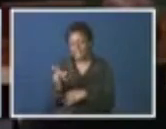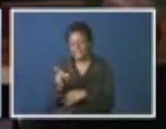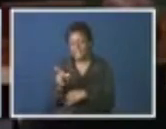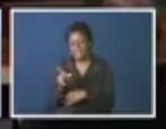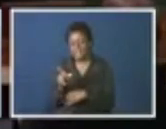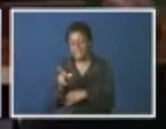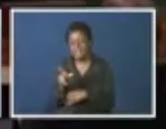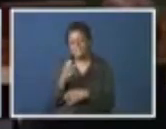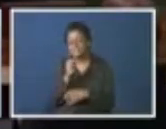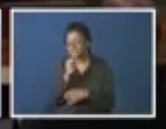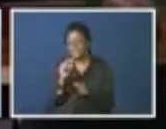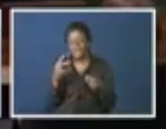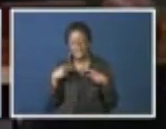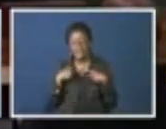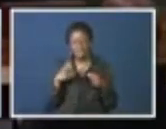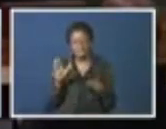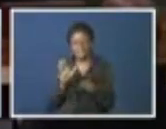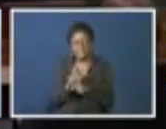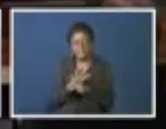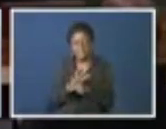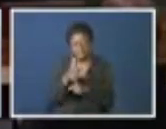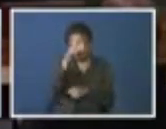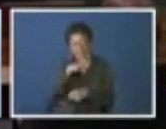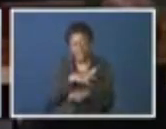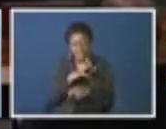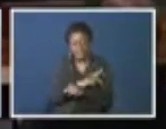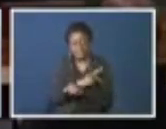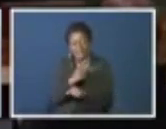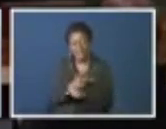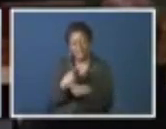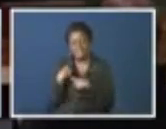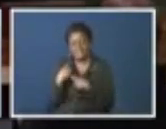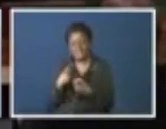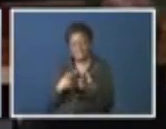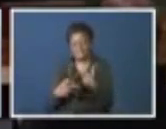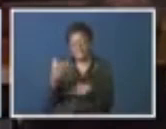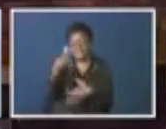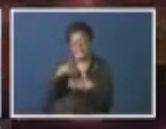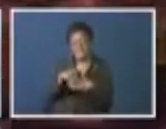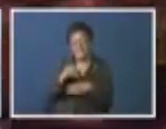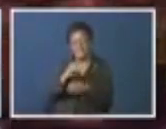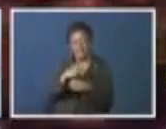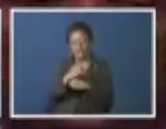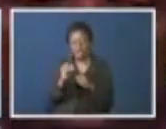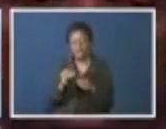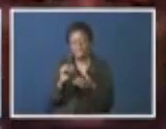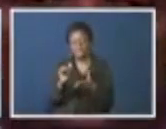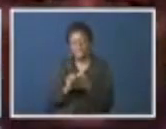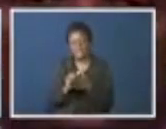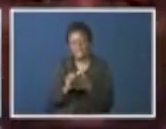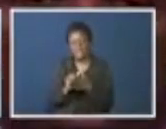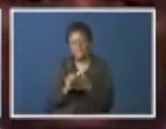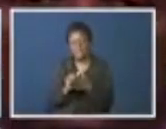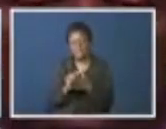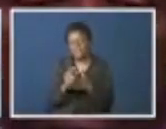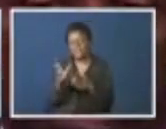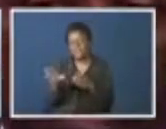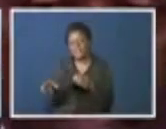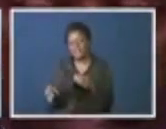of manpower since coming to office. That has been addressed by 250.